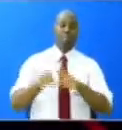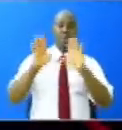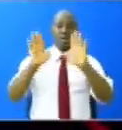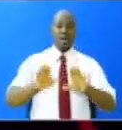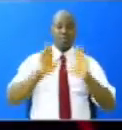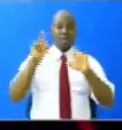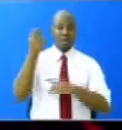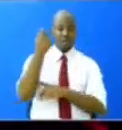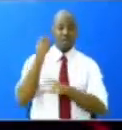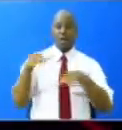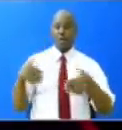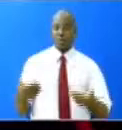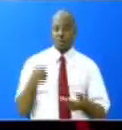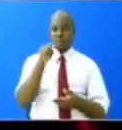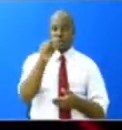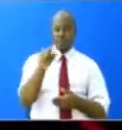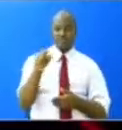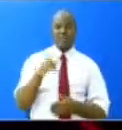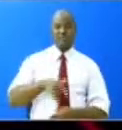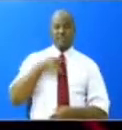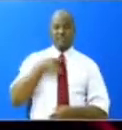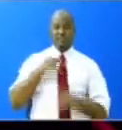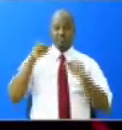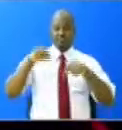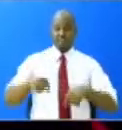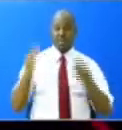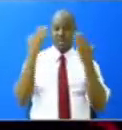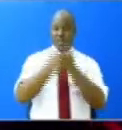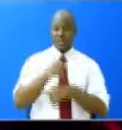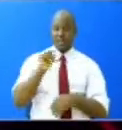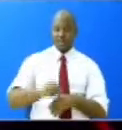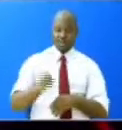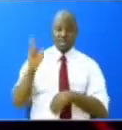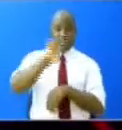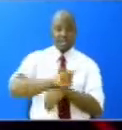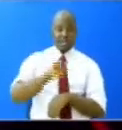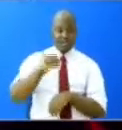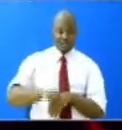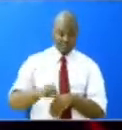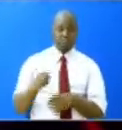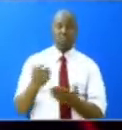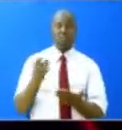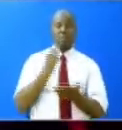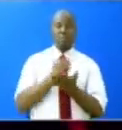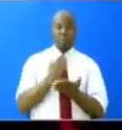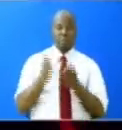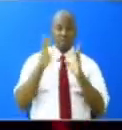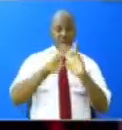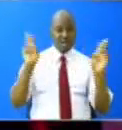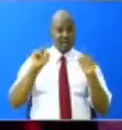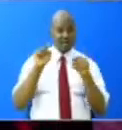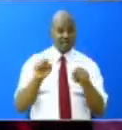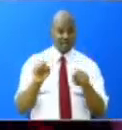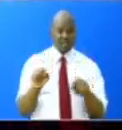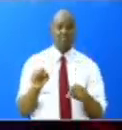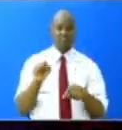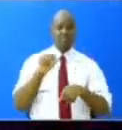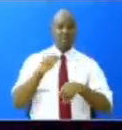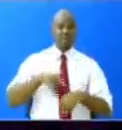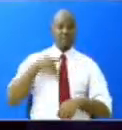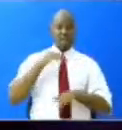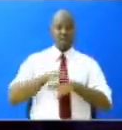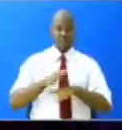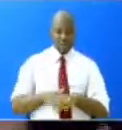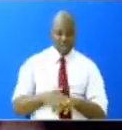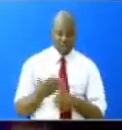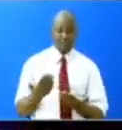for Kenyans. But how do you feel being here tonight? This is the day, you know, because obviously you prepared for it. I feel good because